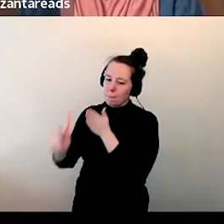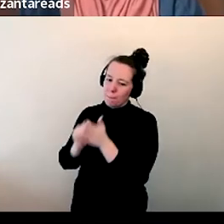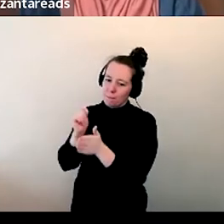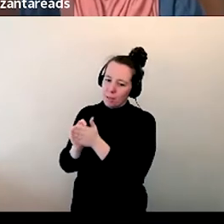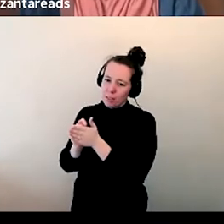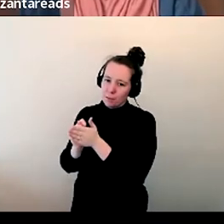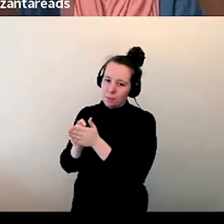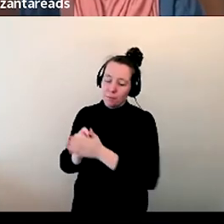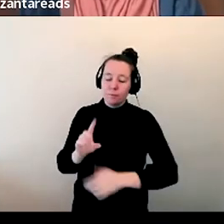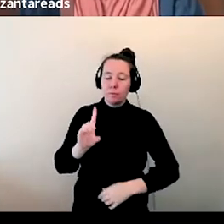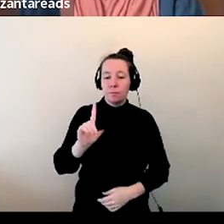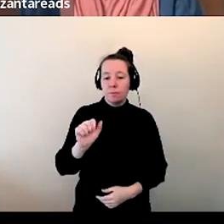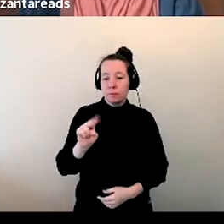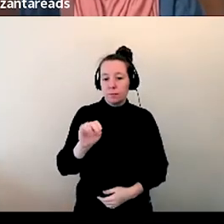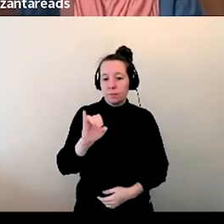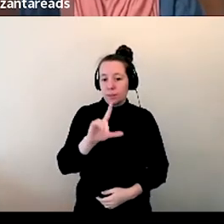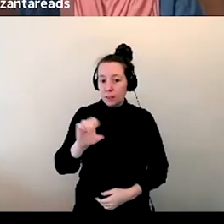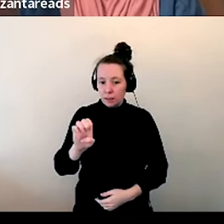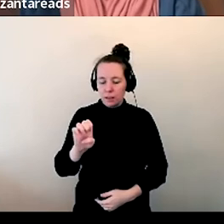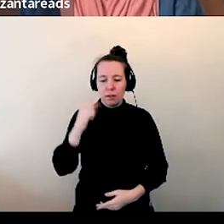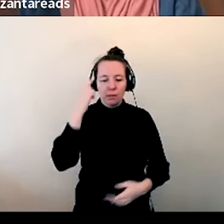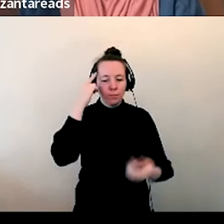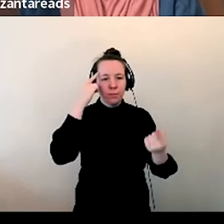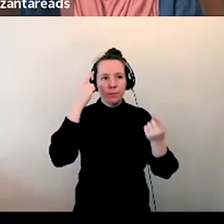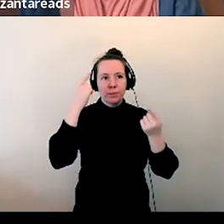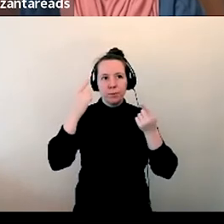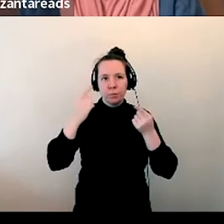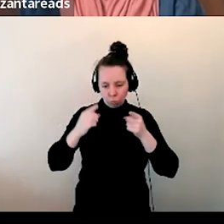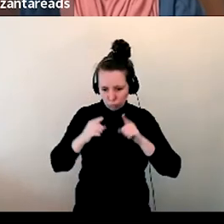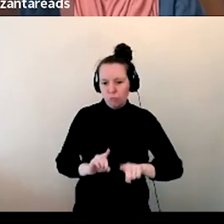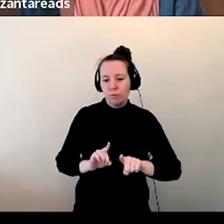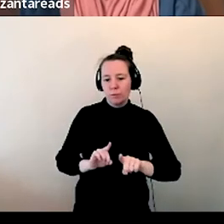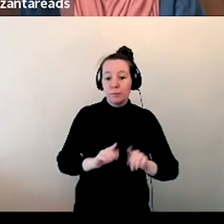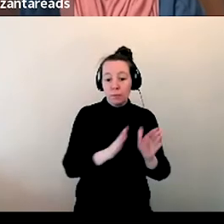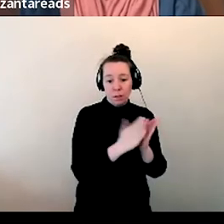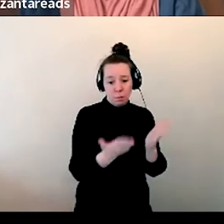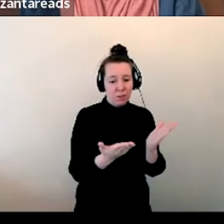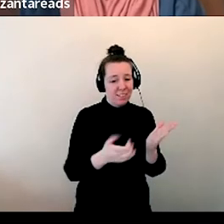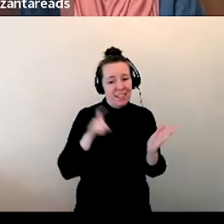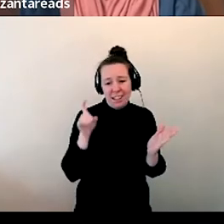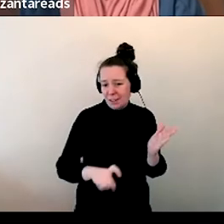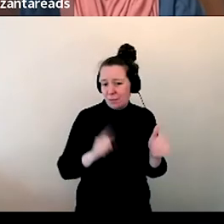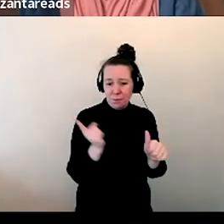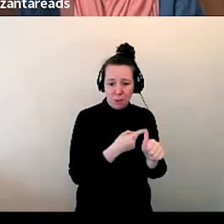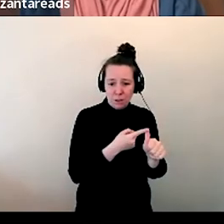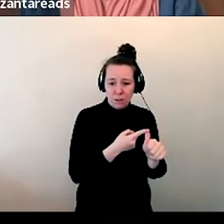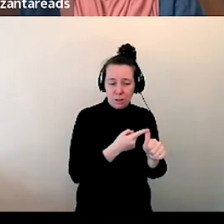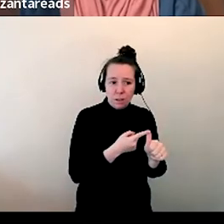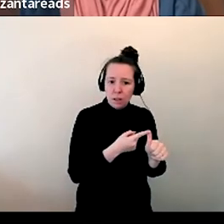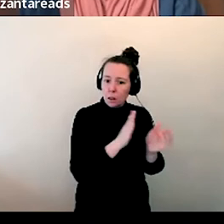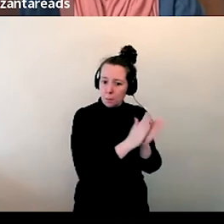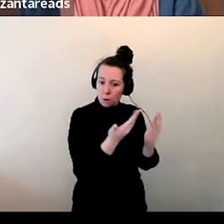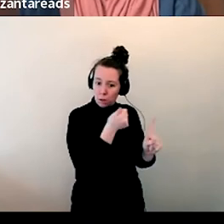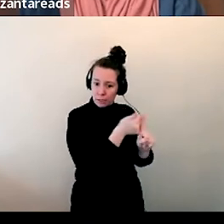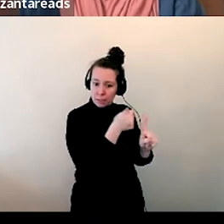Yes, I agree. I think the book has to come first, because you have to match the tone of the book to the tone